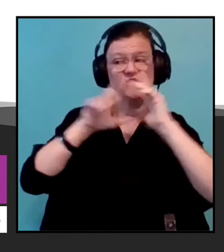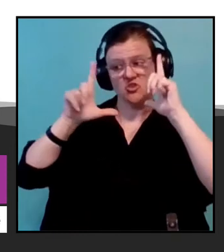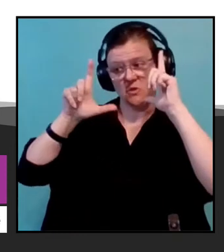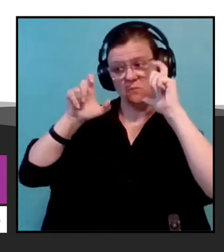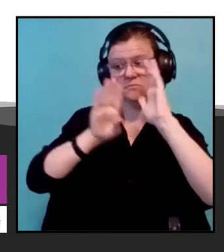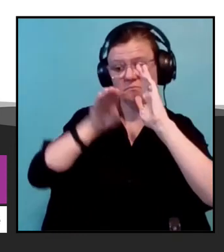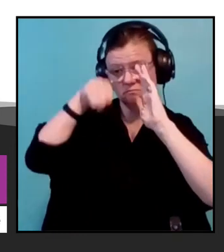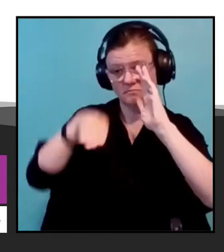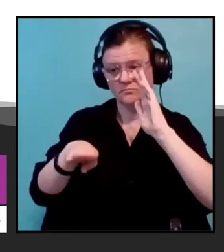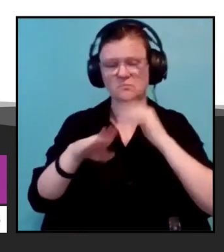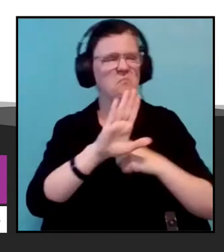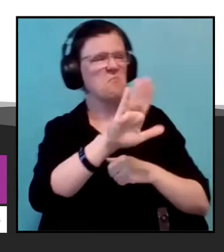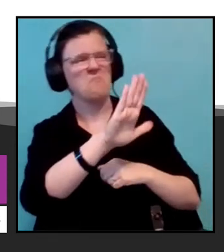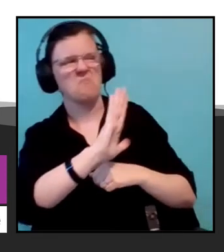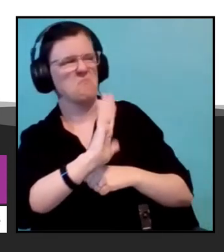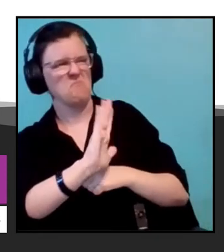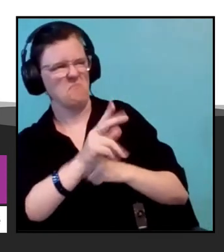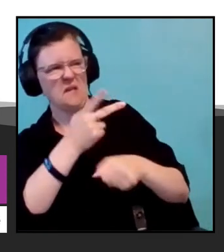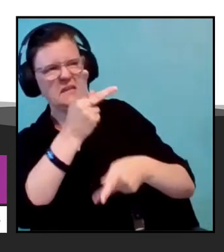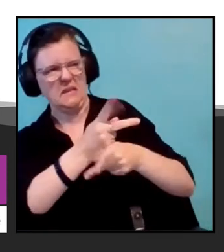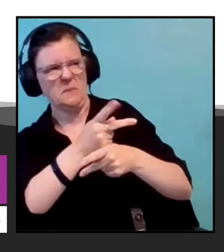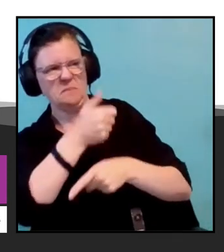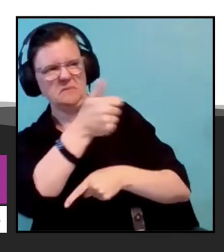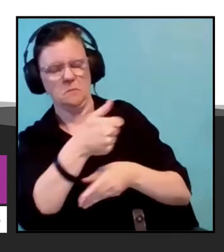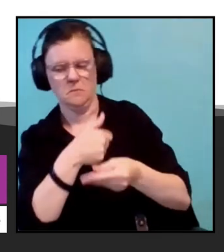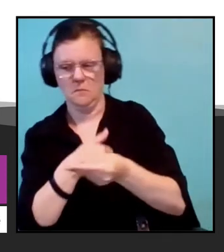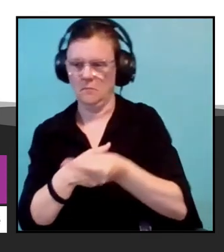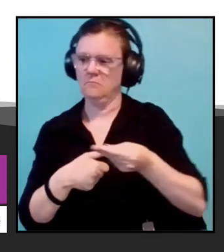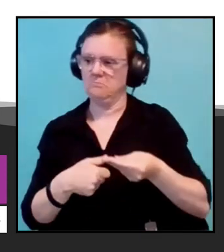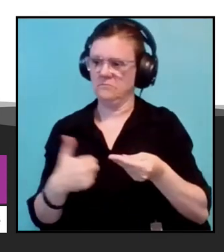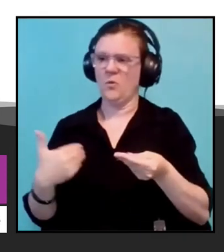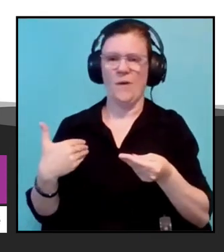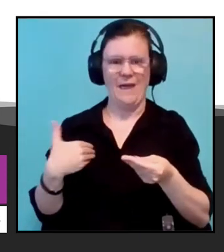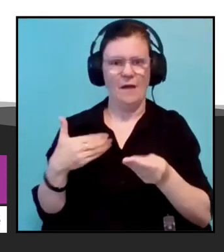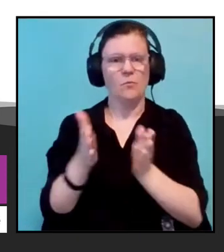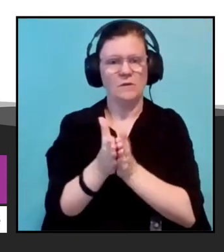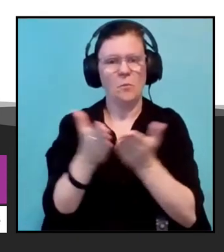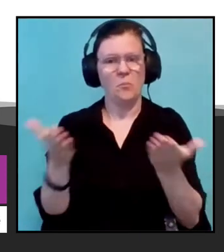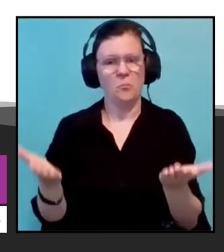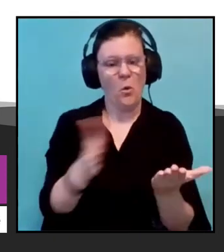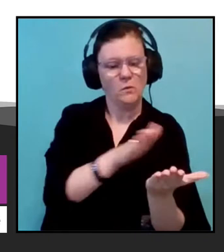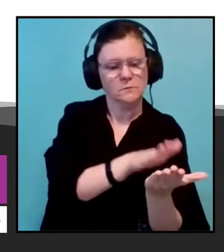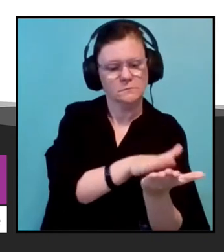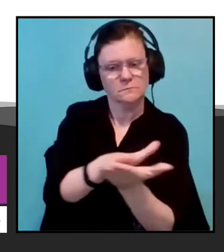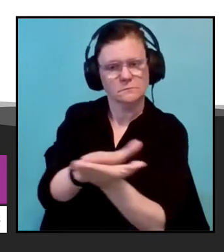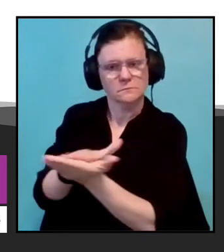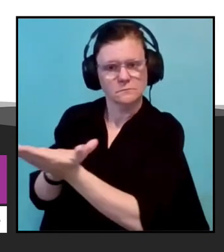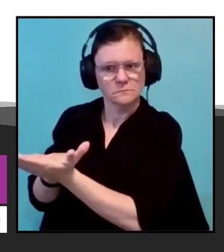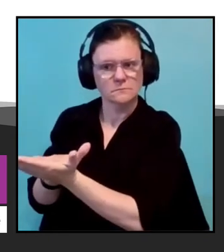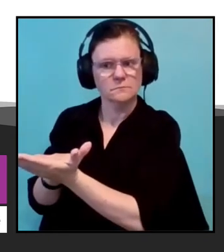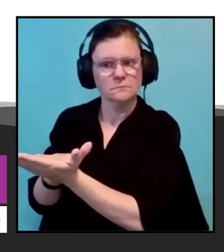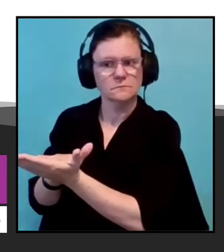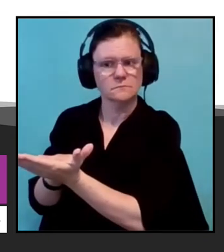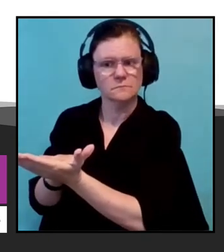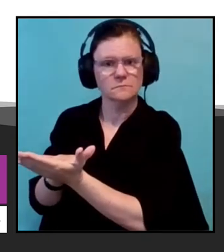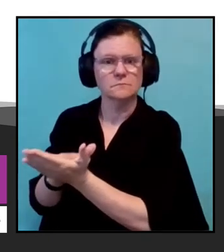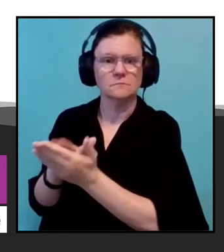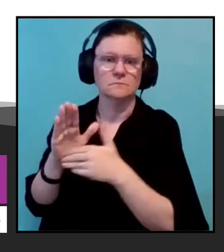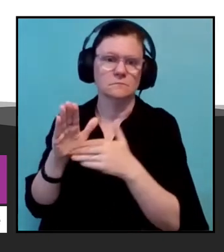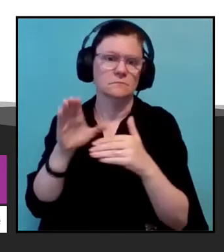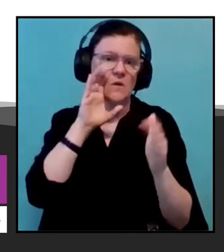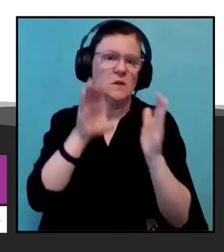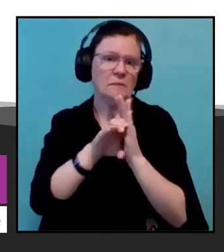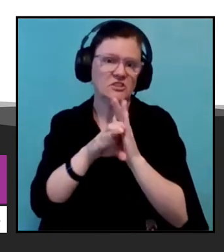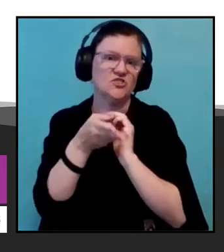with Project Sustainability in a photo book of poems and the photos that were left